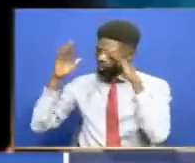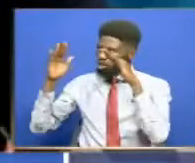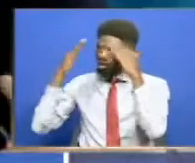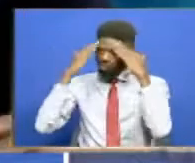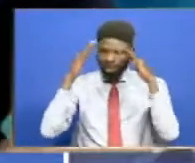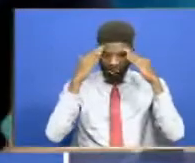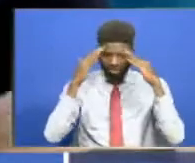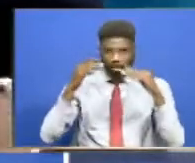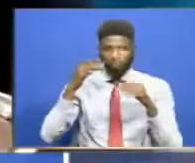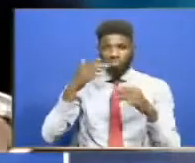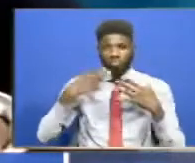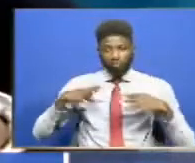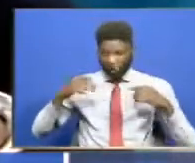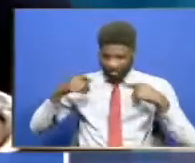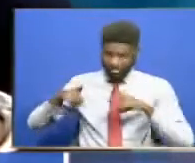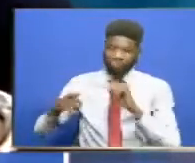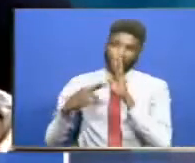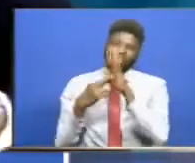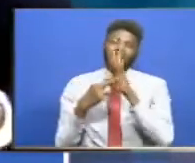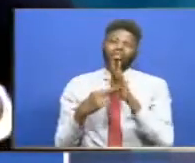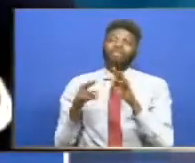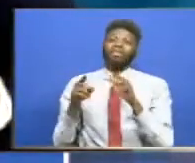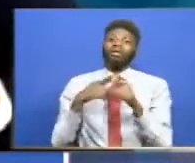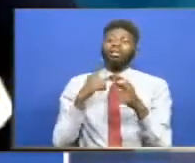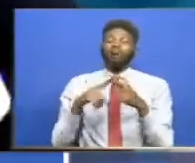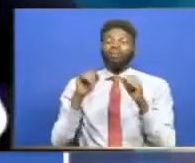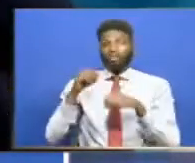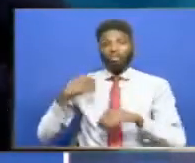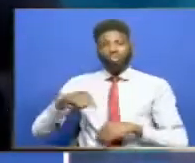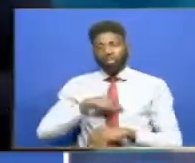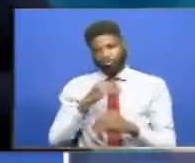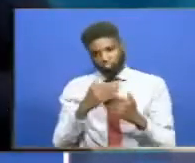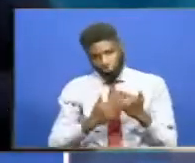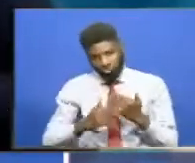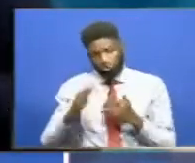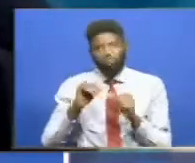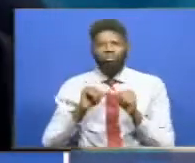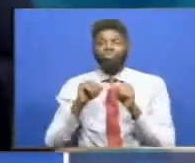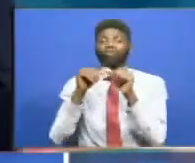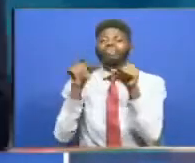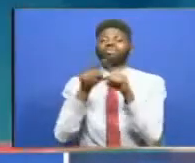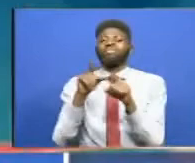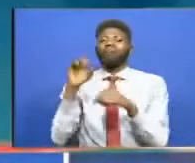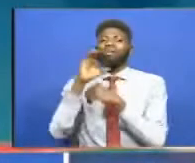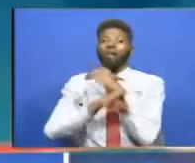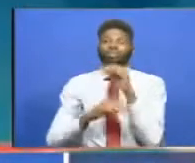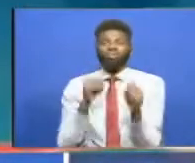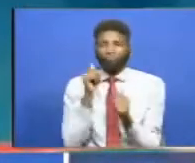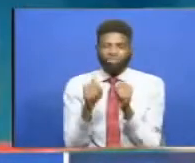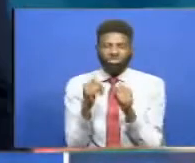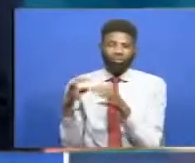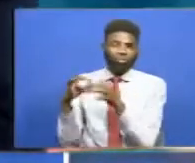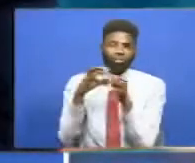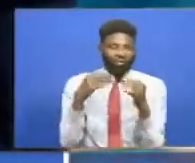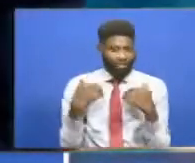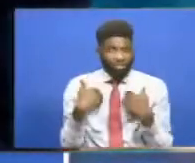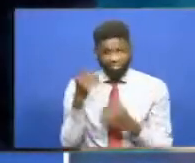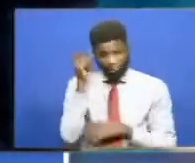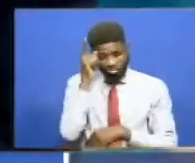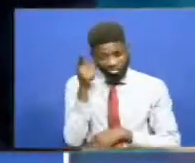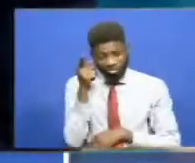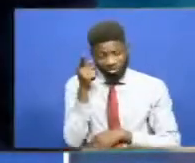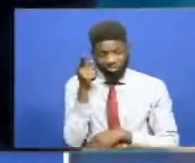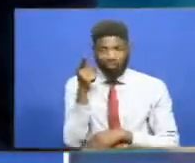represent so that we move forward as a country that is united. You understand what I mean? So yes. It has